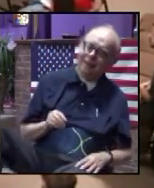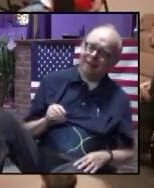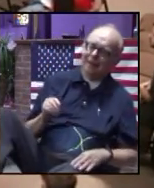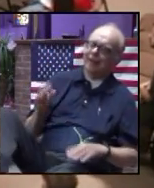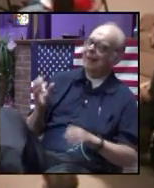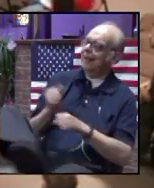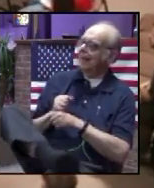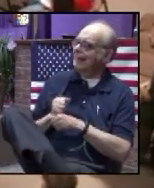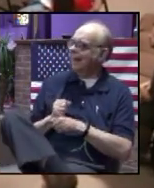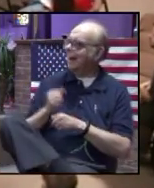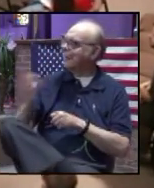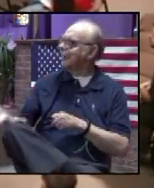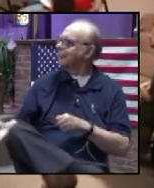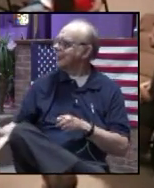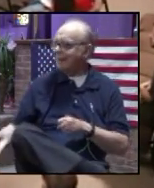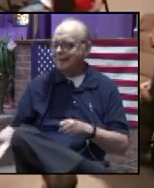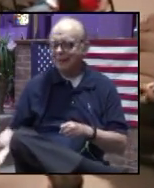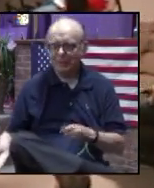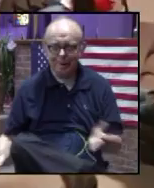I rest my case, guys and gals.